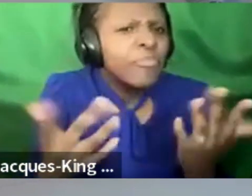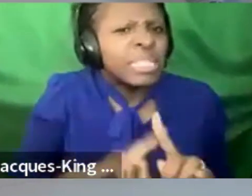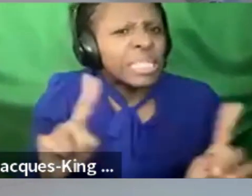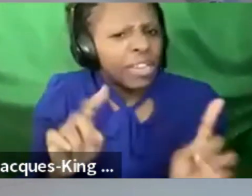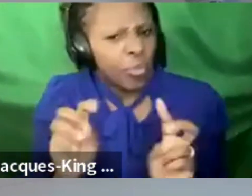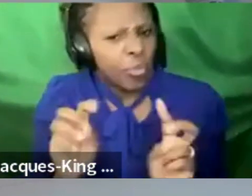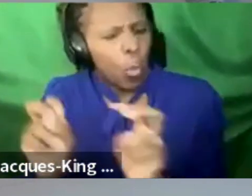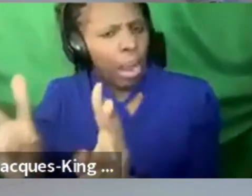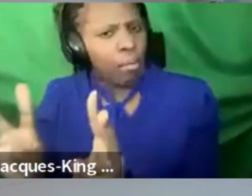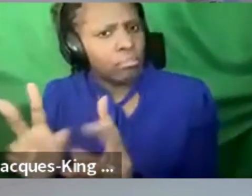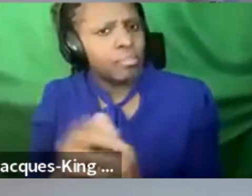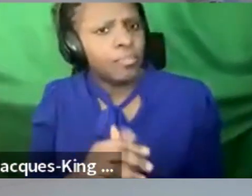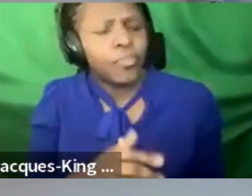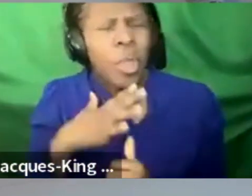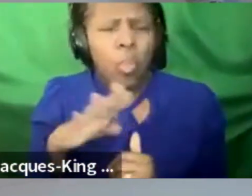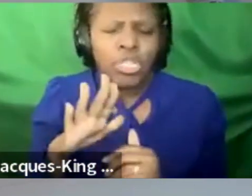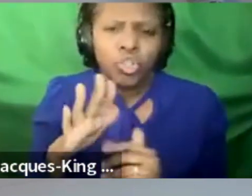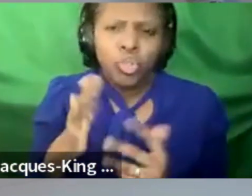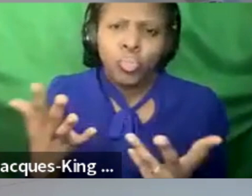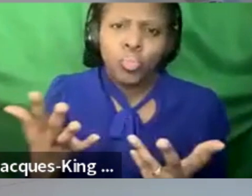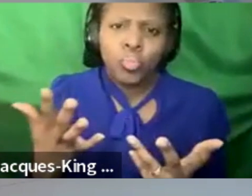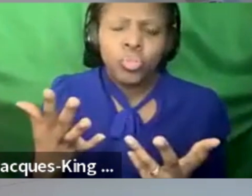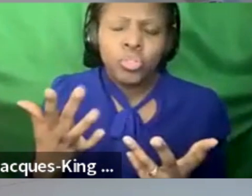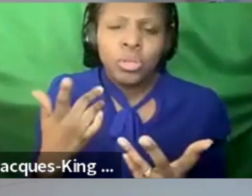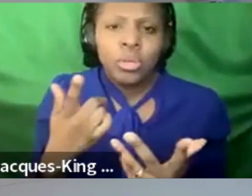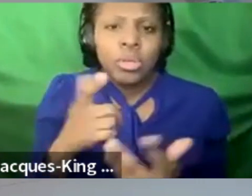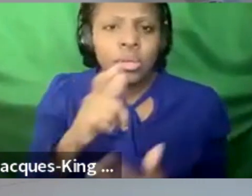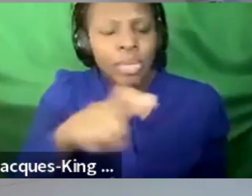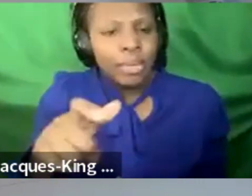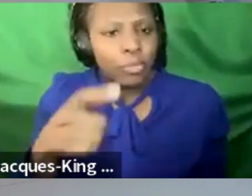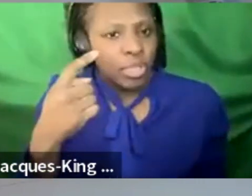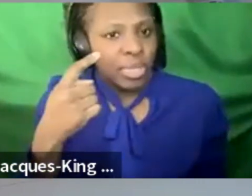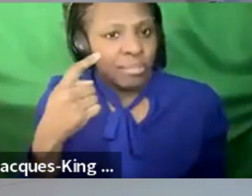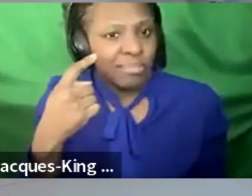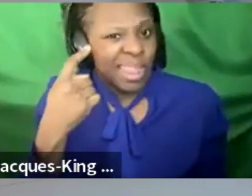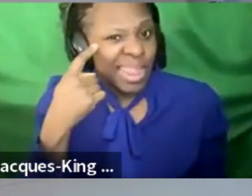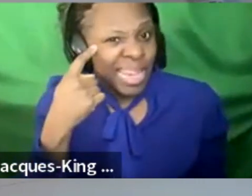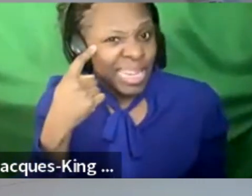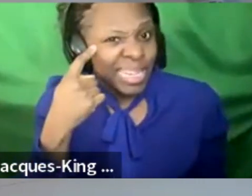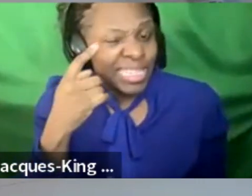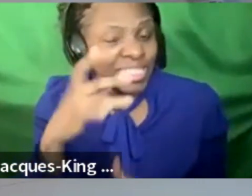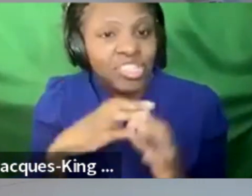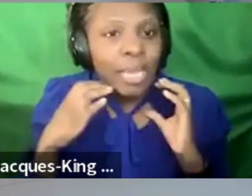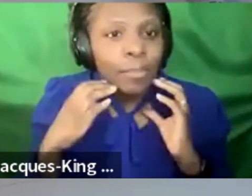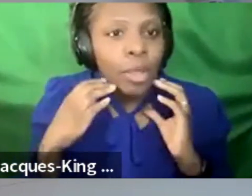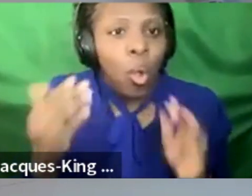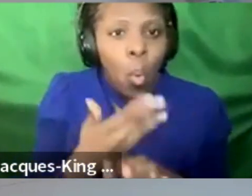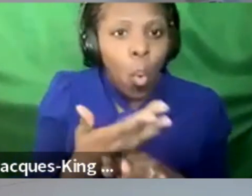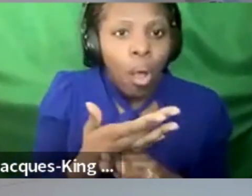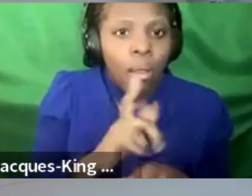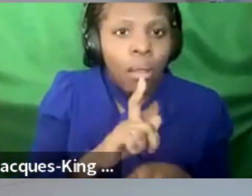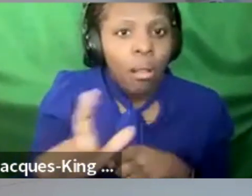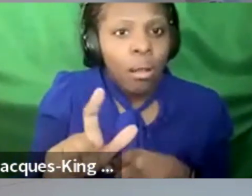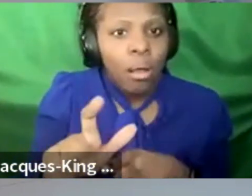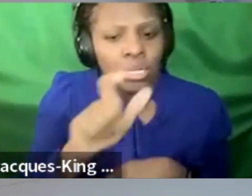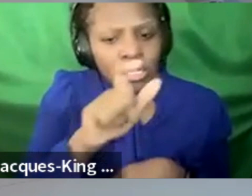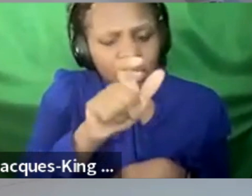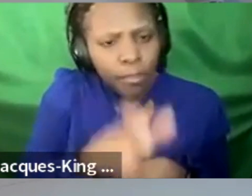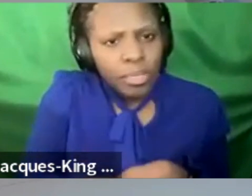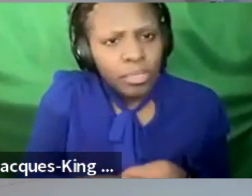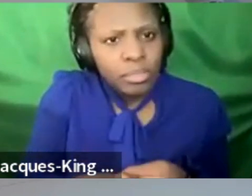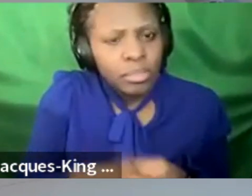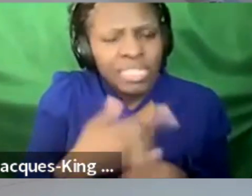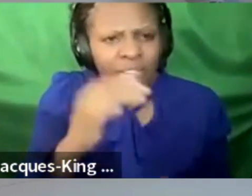But more importantly, I wanted to push back against the assumption as also that Shakespeare, as a working class person, didn't have